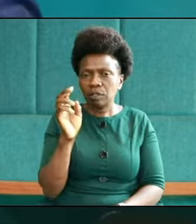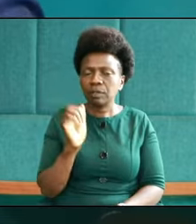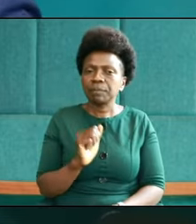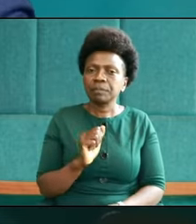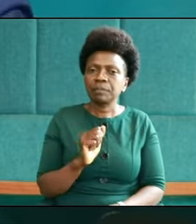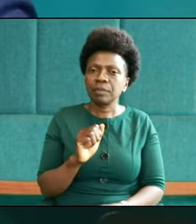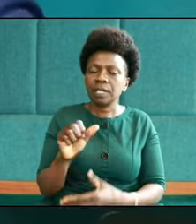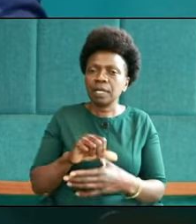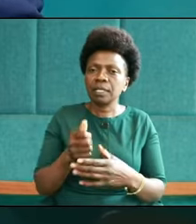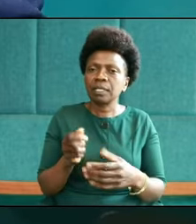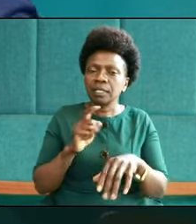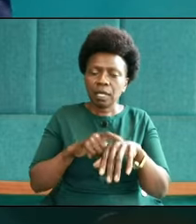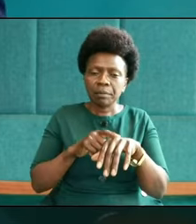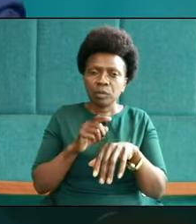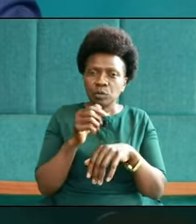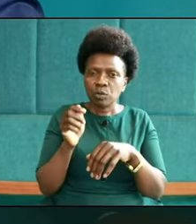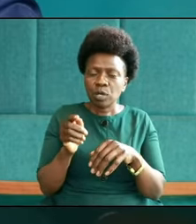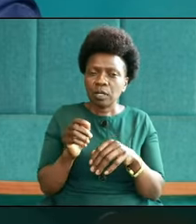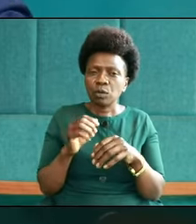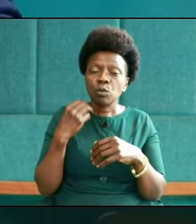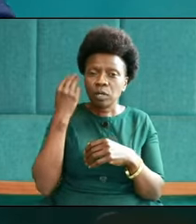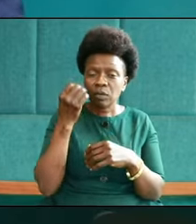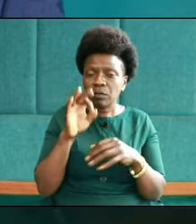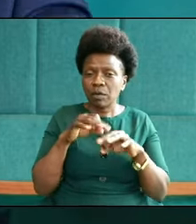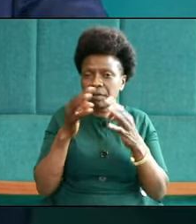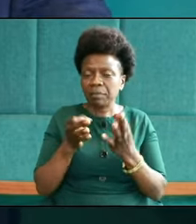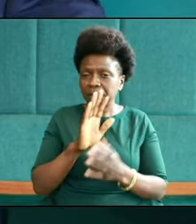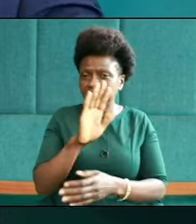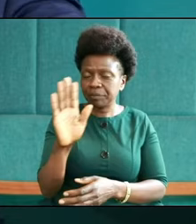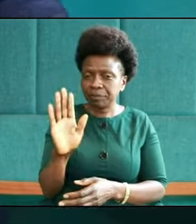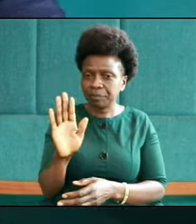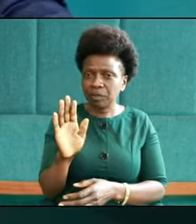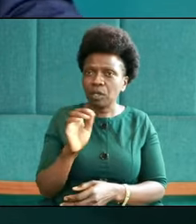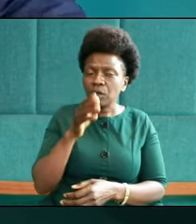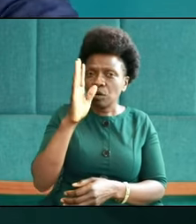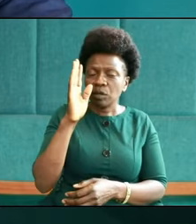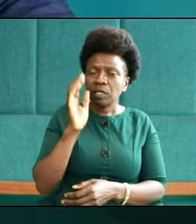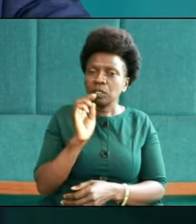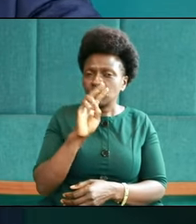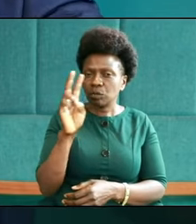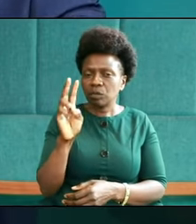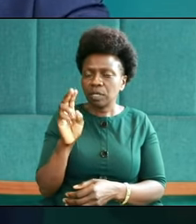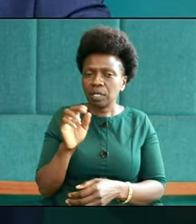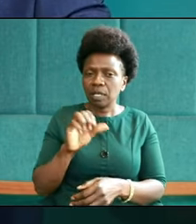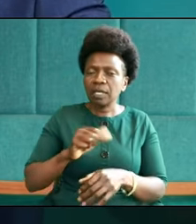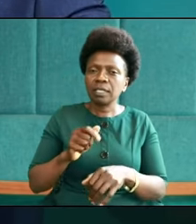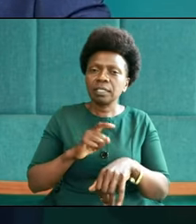Anytime you are in your family, God is watching over you. Anytime you are in pain, God is watching over